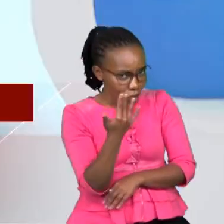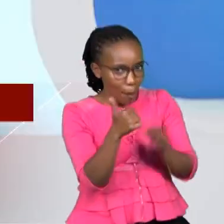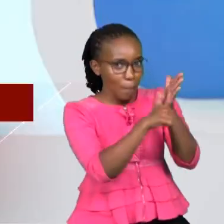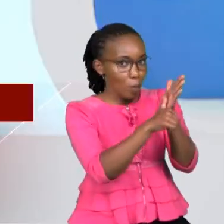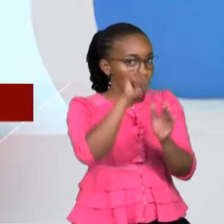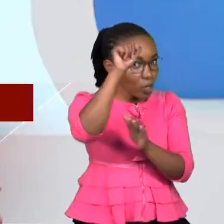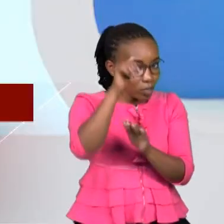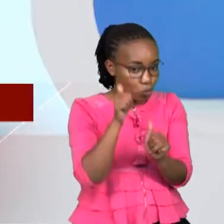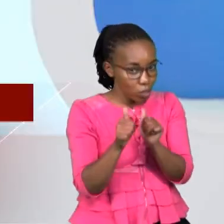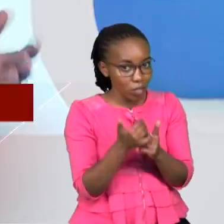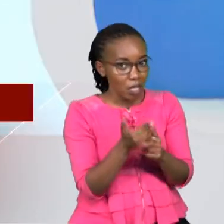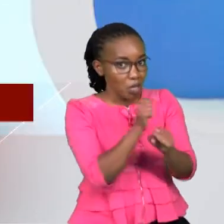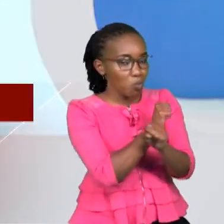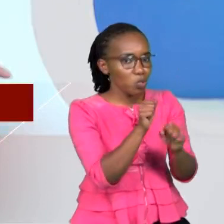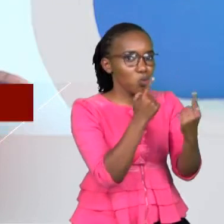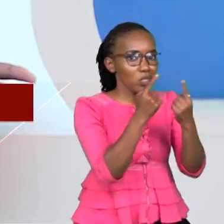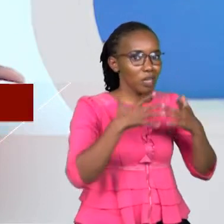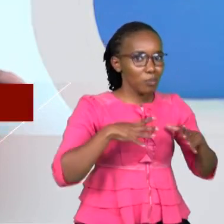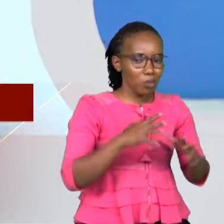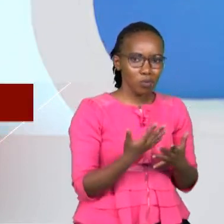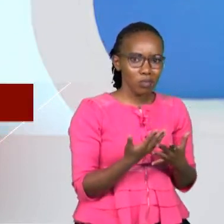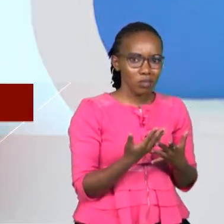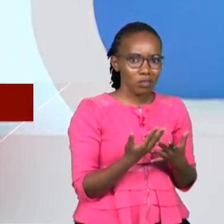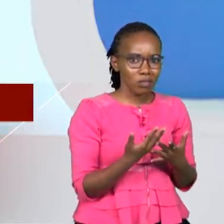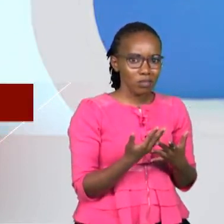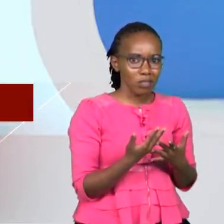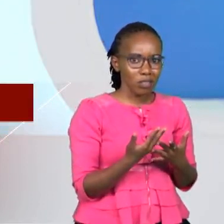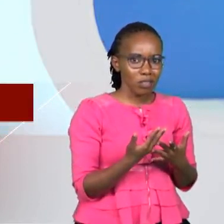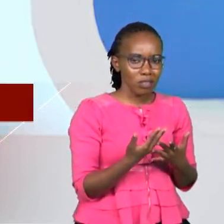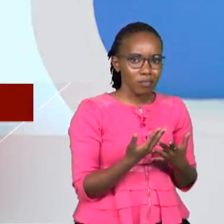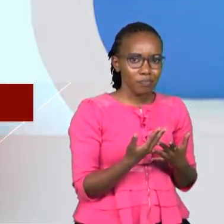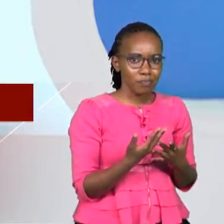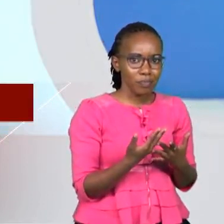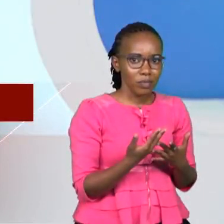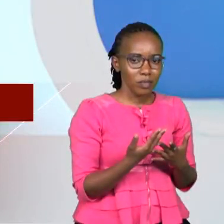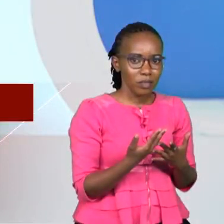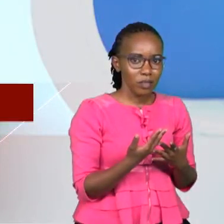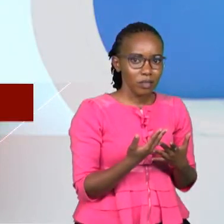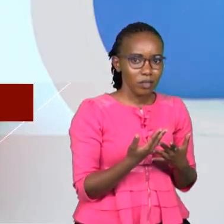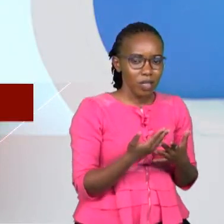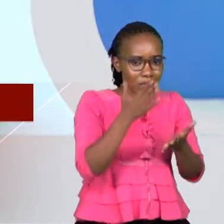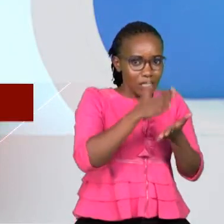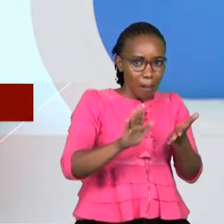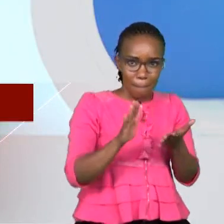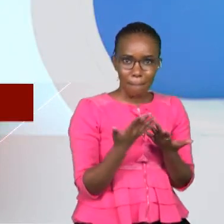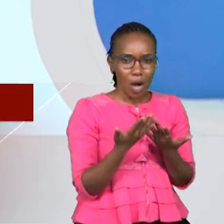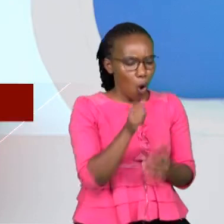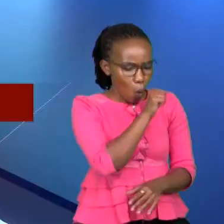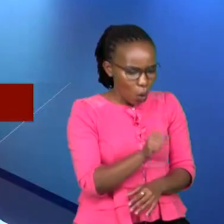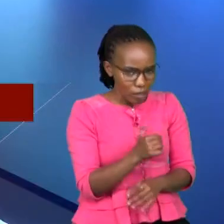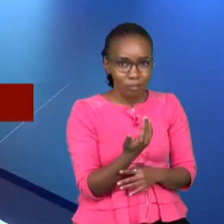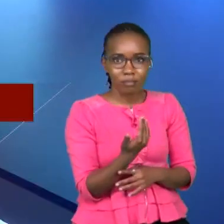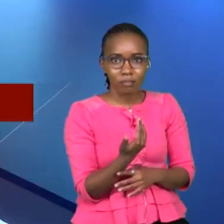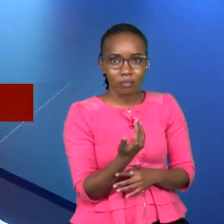with politics is that you cannot tell people. You've seen in the U.S. Mm. You have Speaker Pelosi. How old is she? You know, some of them, mm, are too old. Even the president.